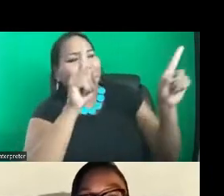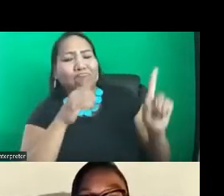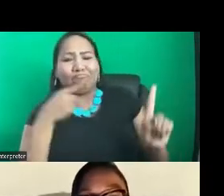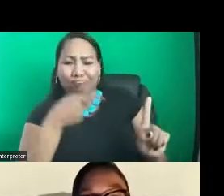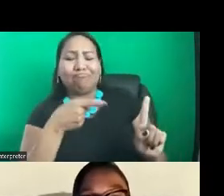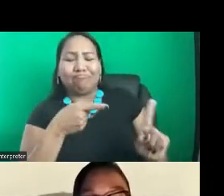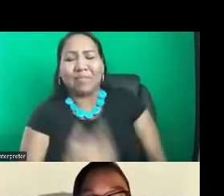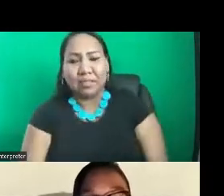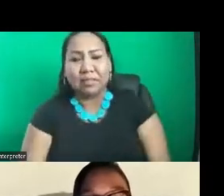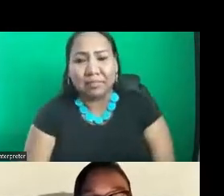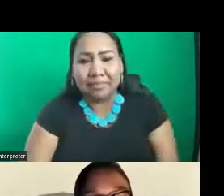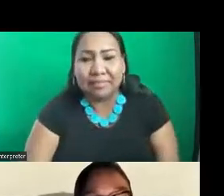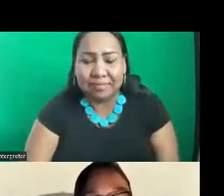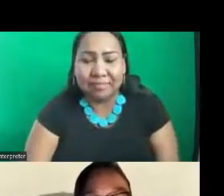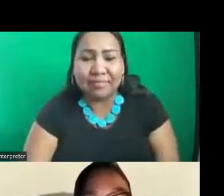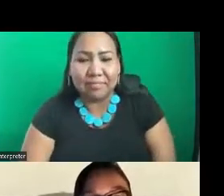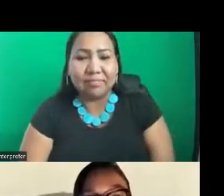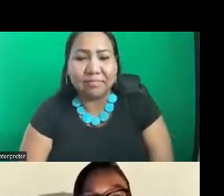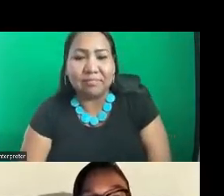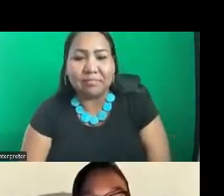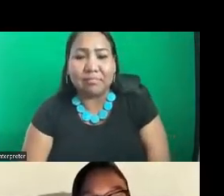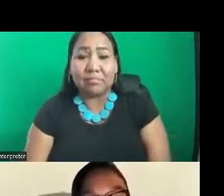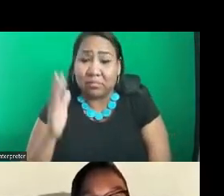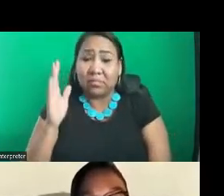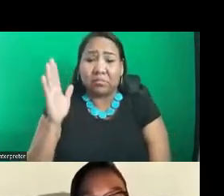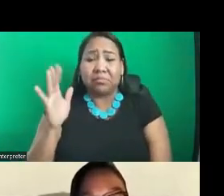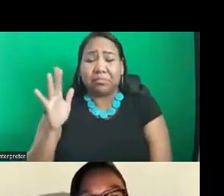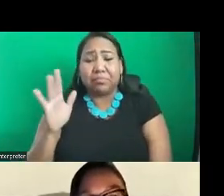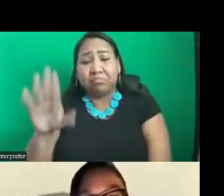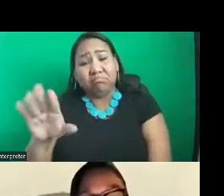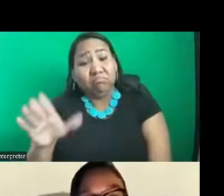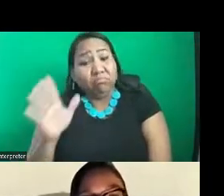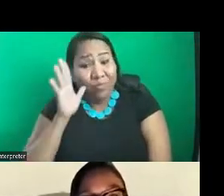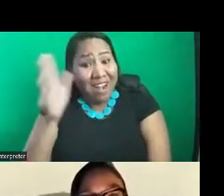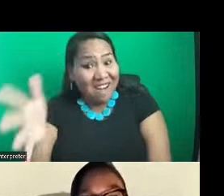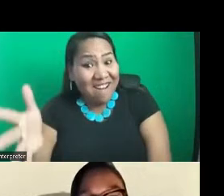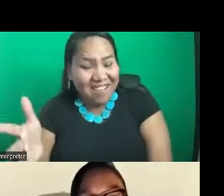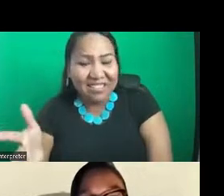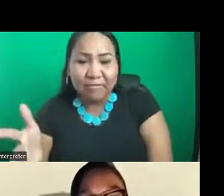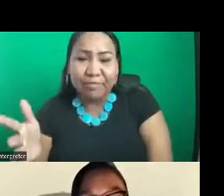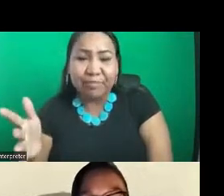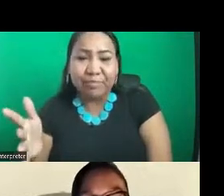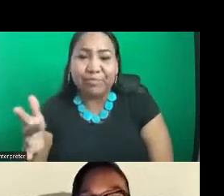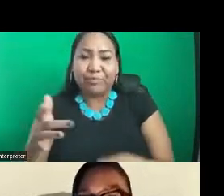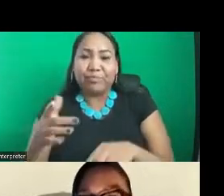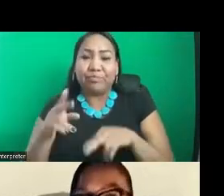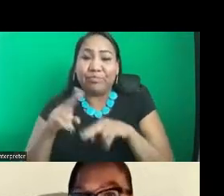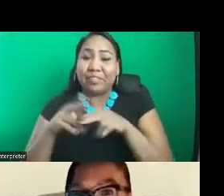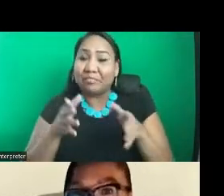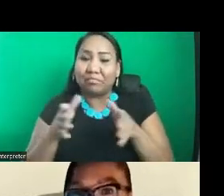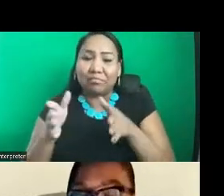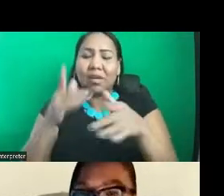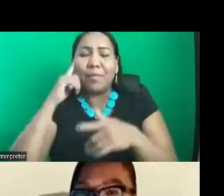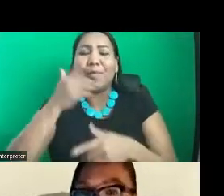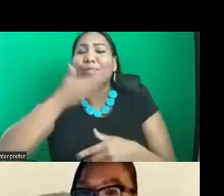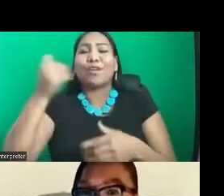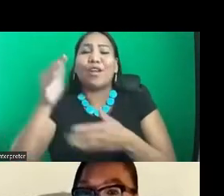learn specific practices to increase successful health pathways in college and career. Next